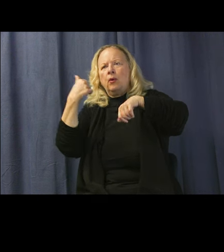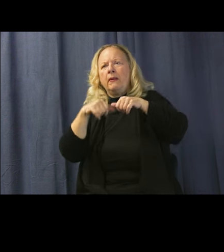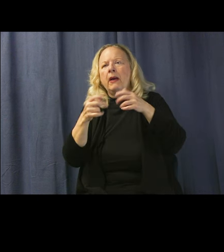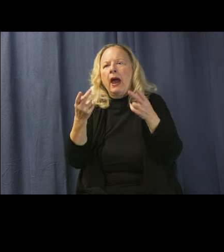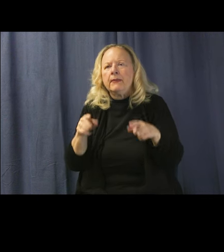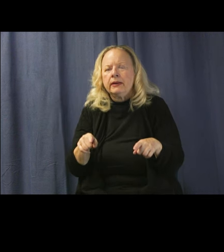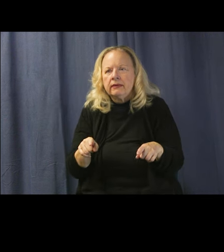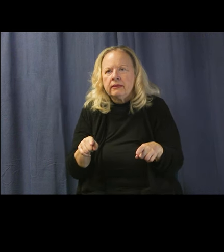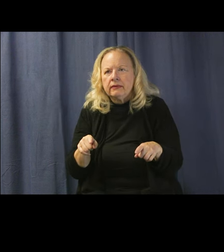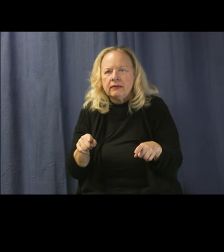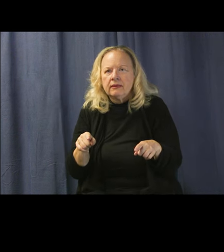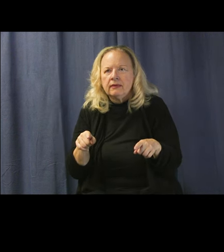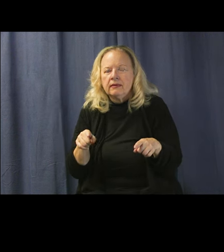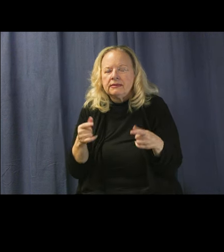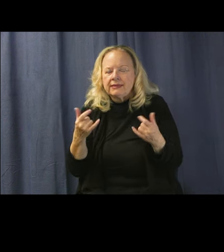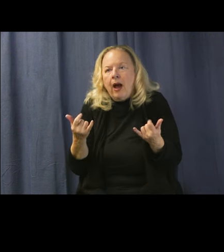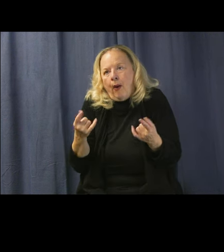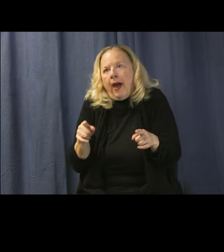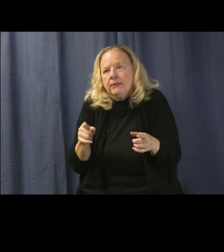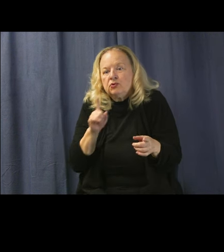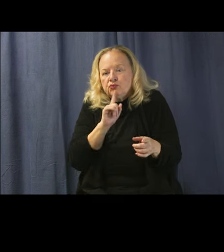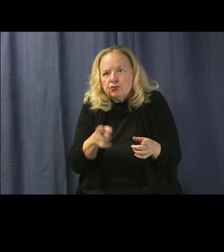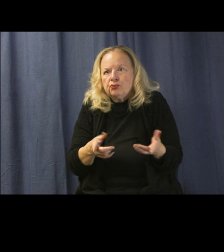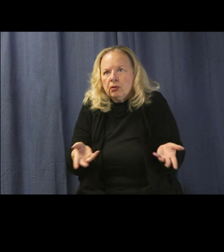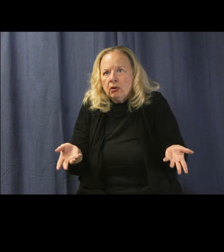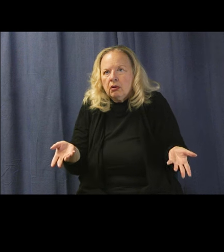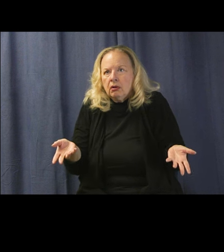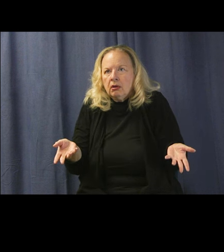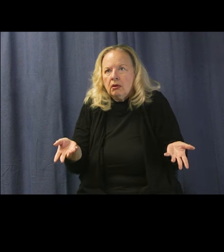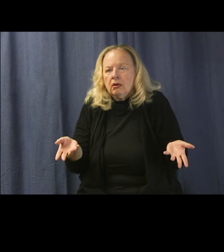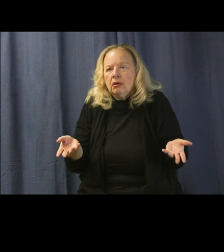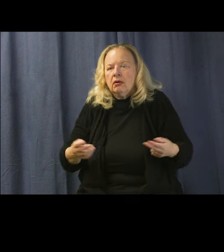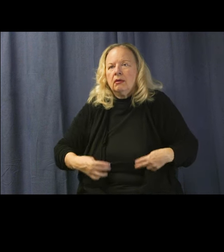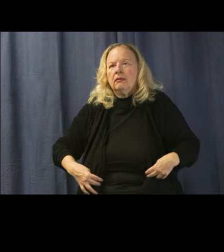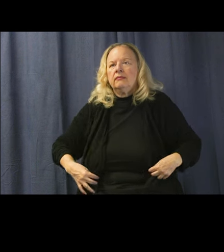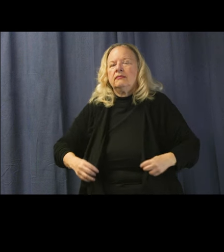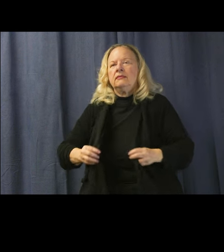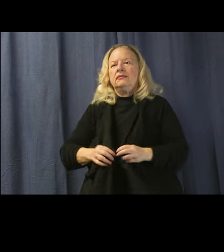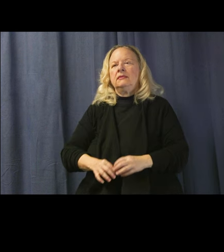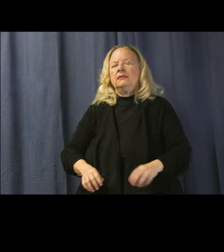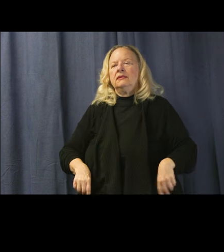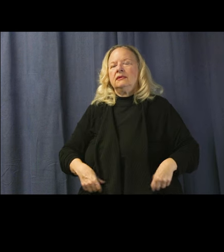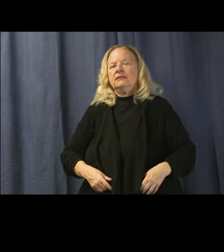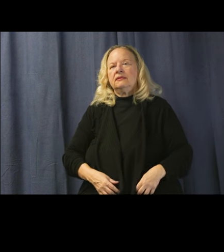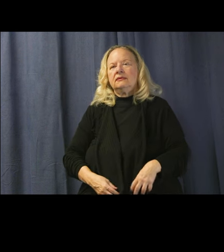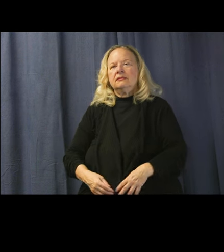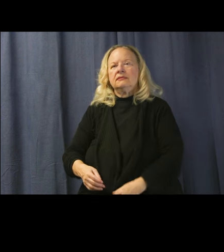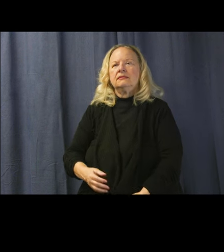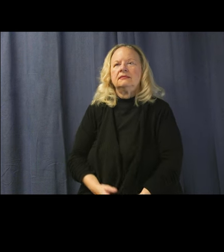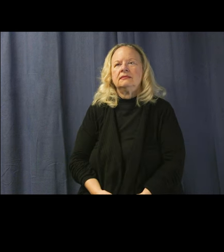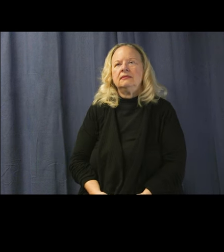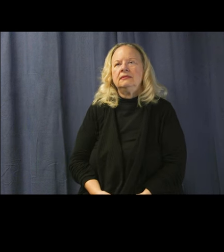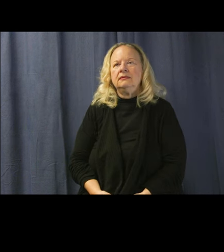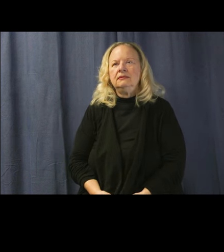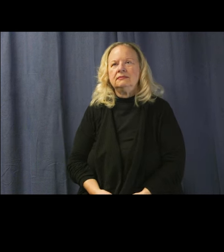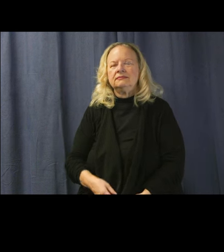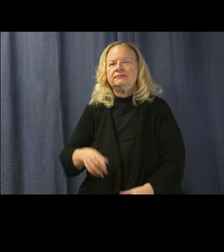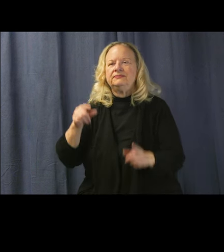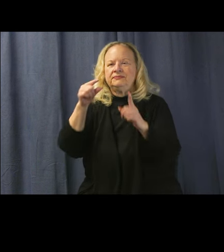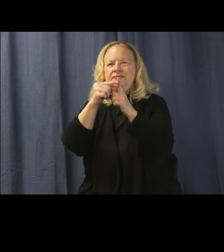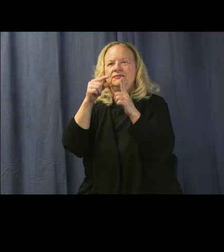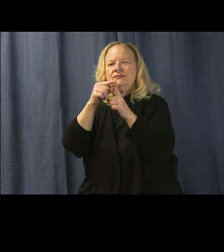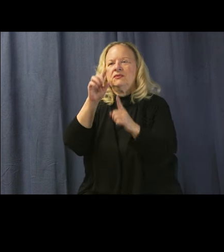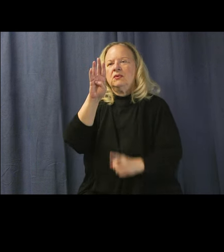what? It happened. Okay. So, here we are. The word